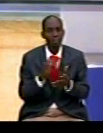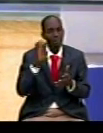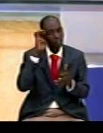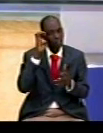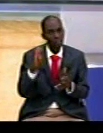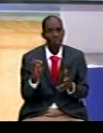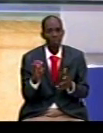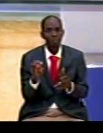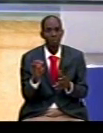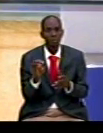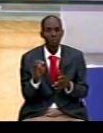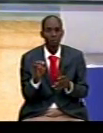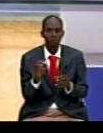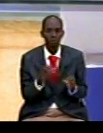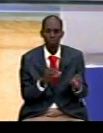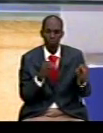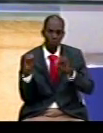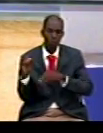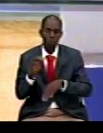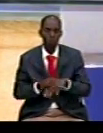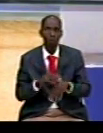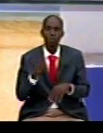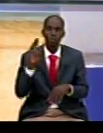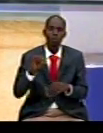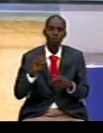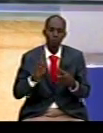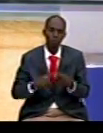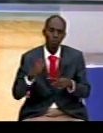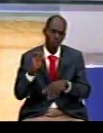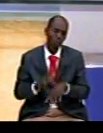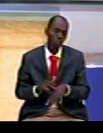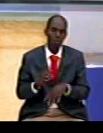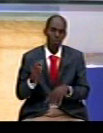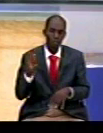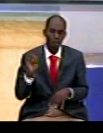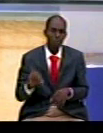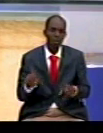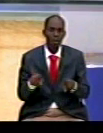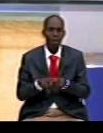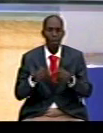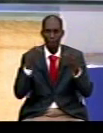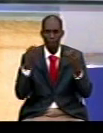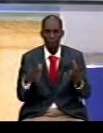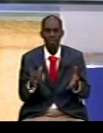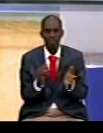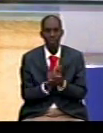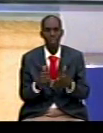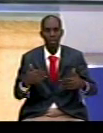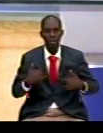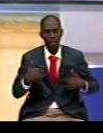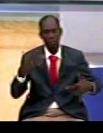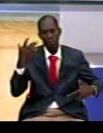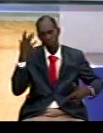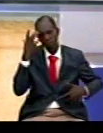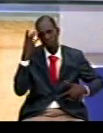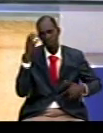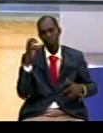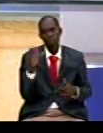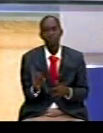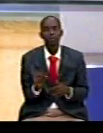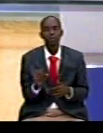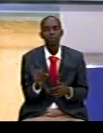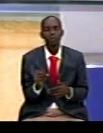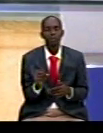pressed upon him to touch him, as many as had plagues. You know, some